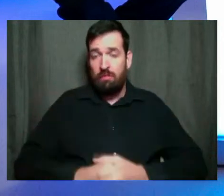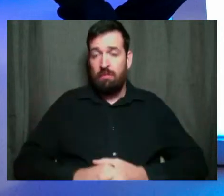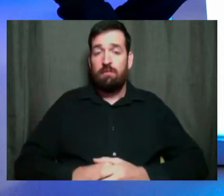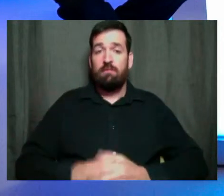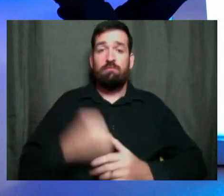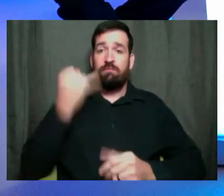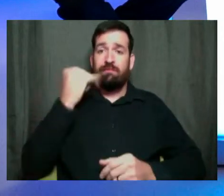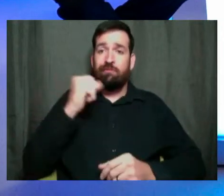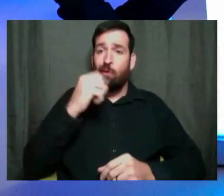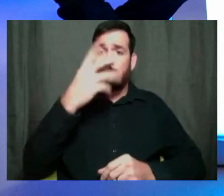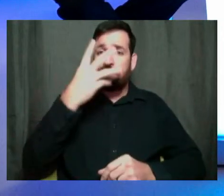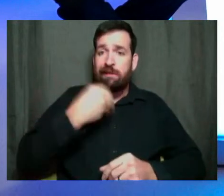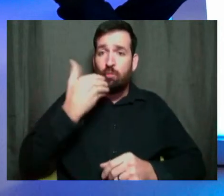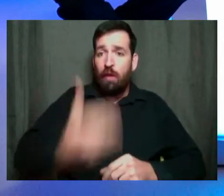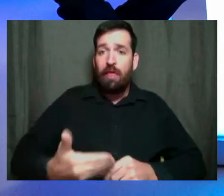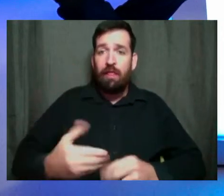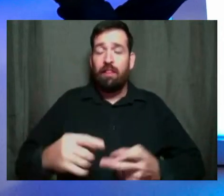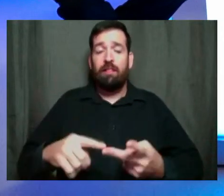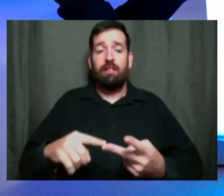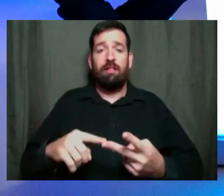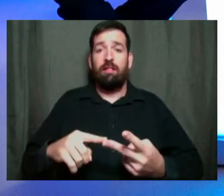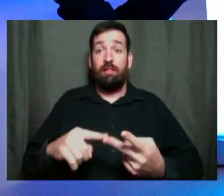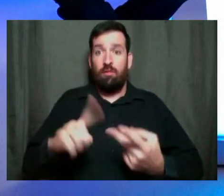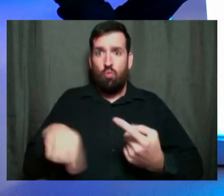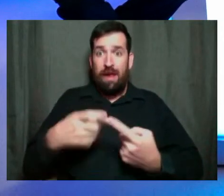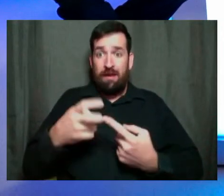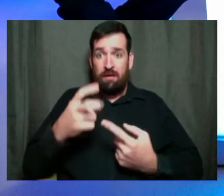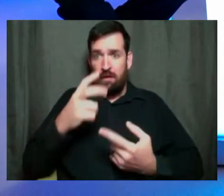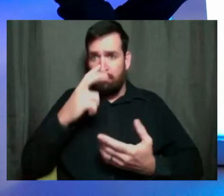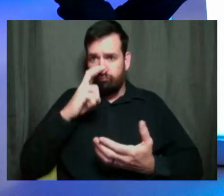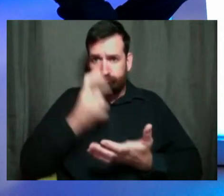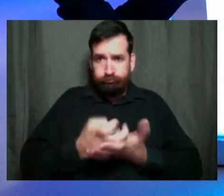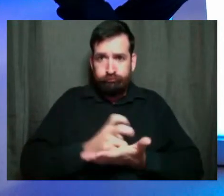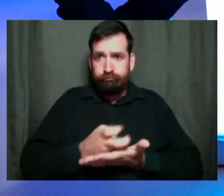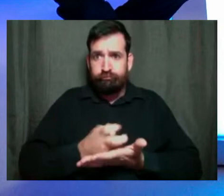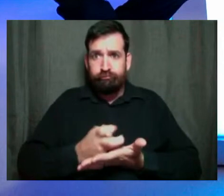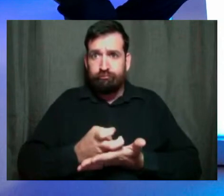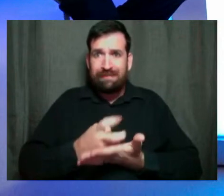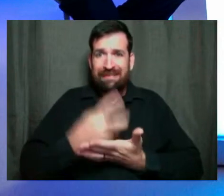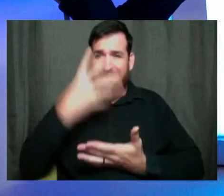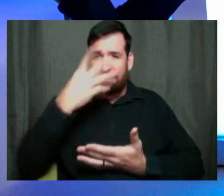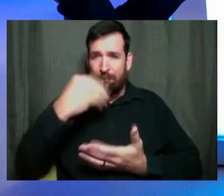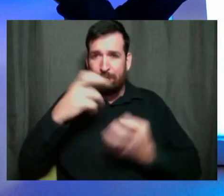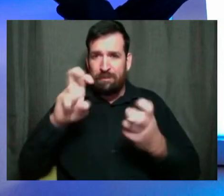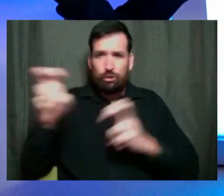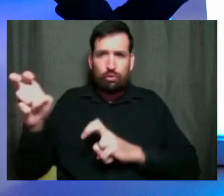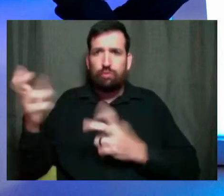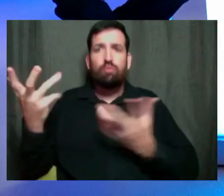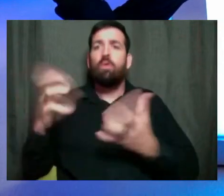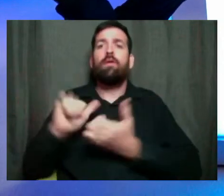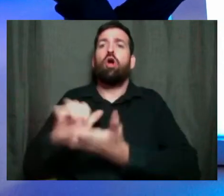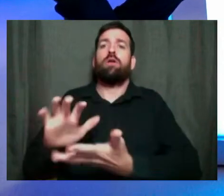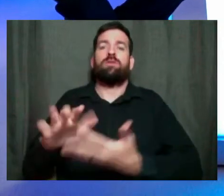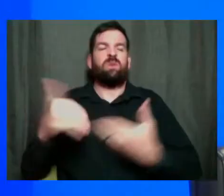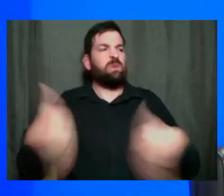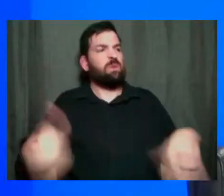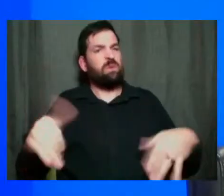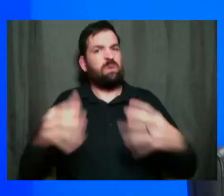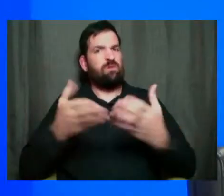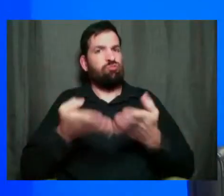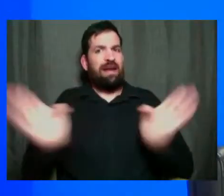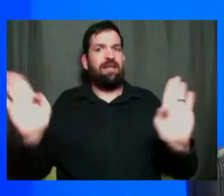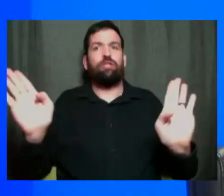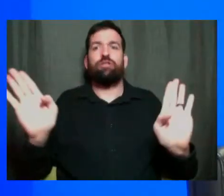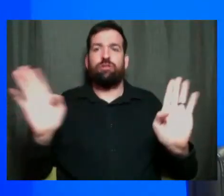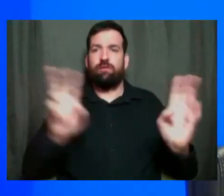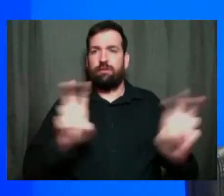don't sleep well, don't get help when they have sleep issues? What can that cause? There's a huge range of issues. There's, like I